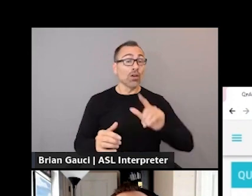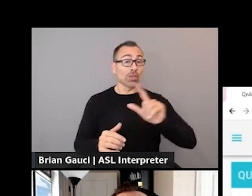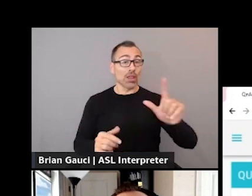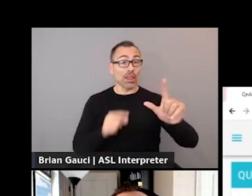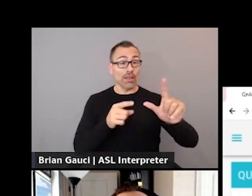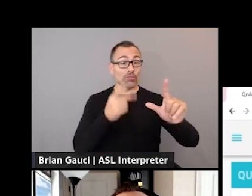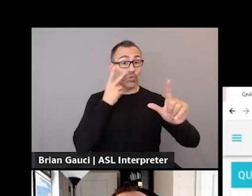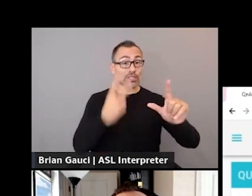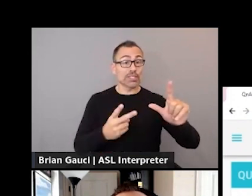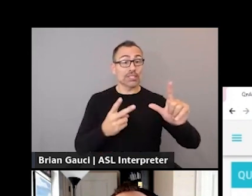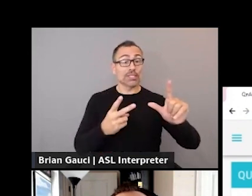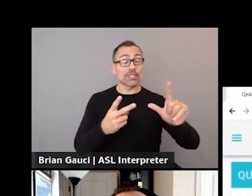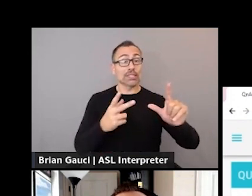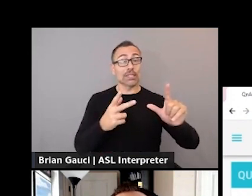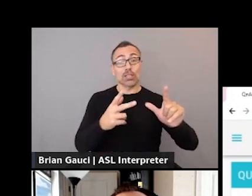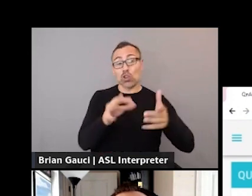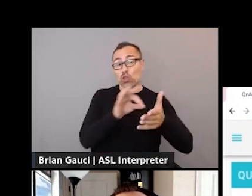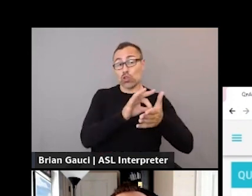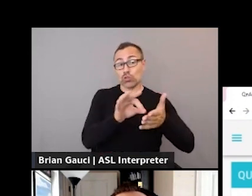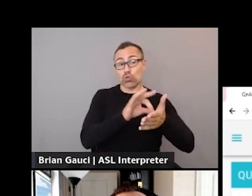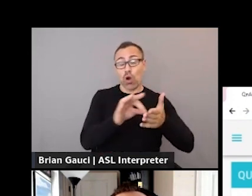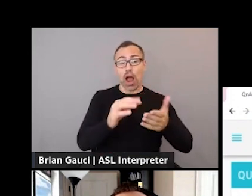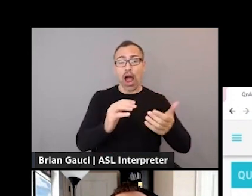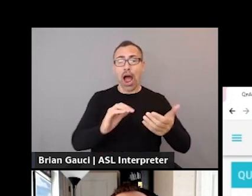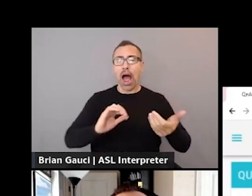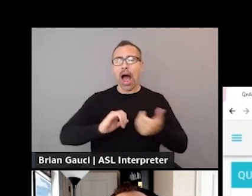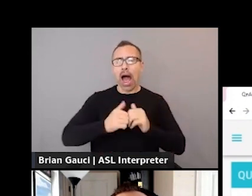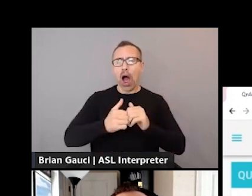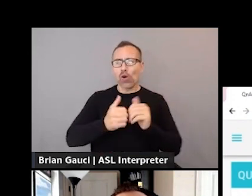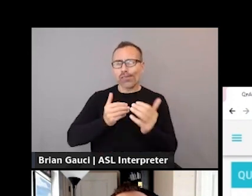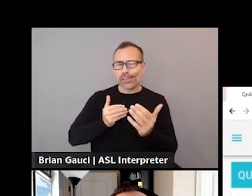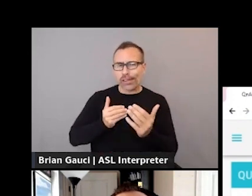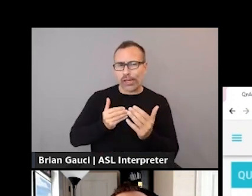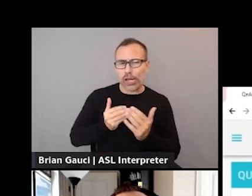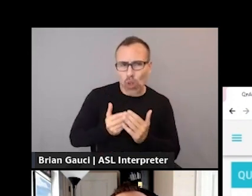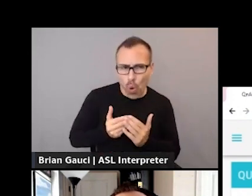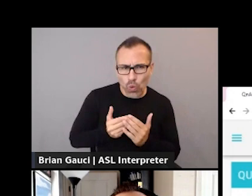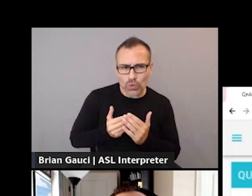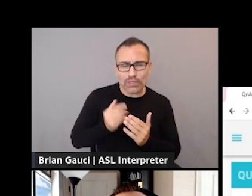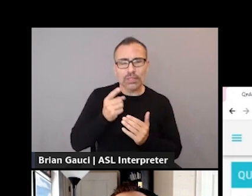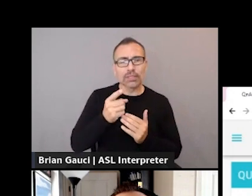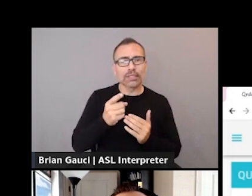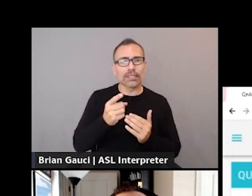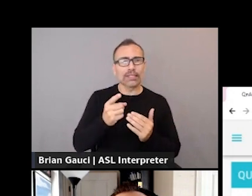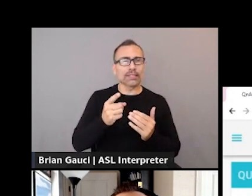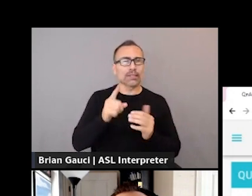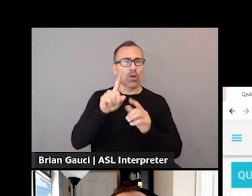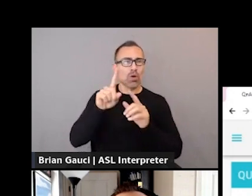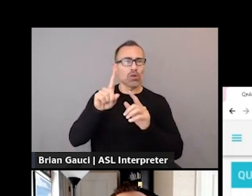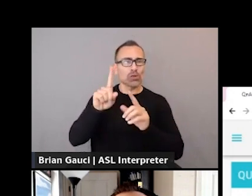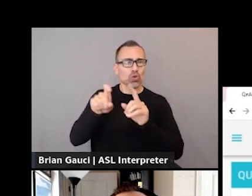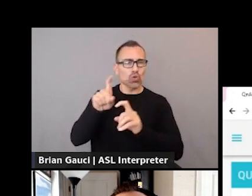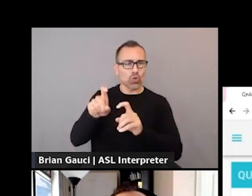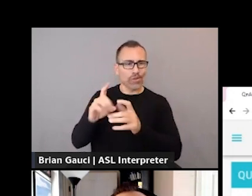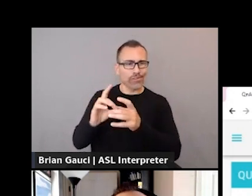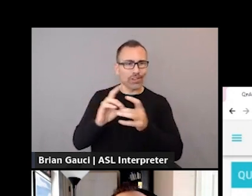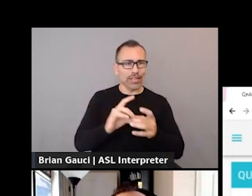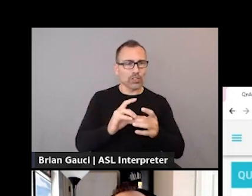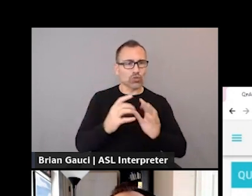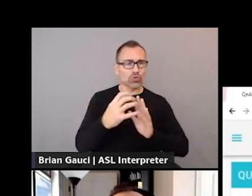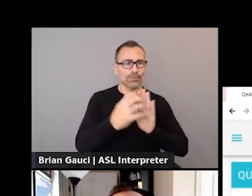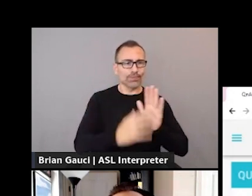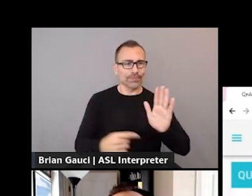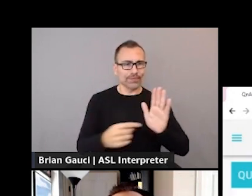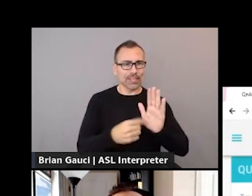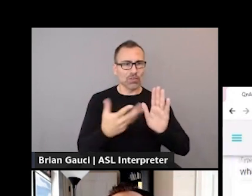the score of how similar this query is to any of the bodies of text that I retrieved, that I created. So